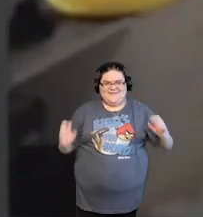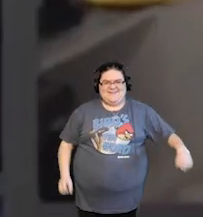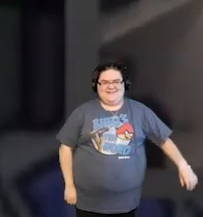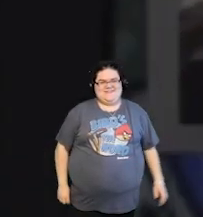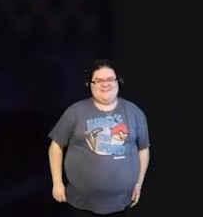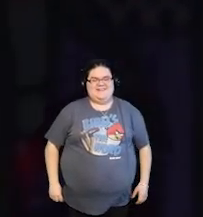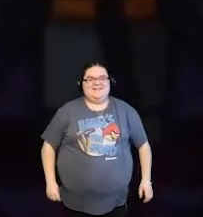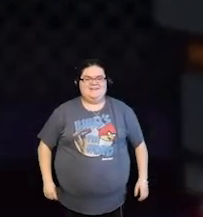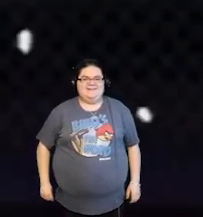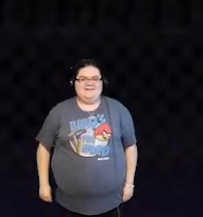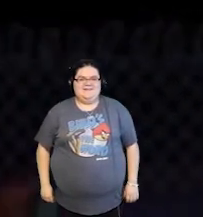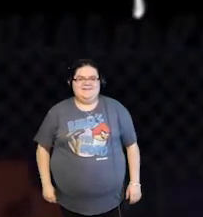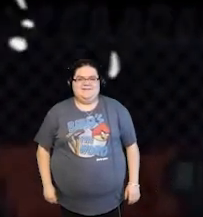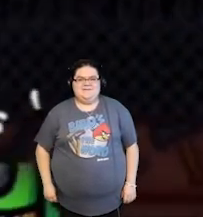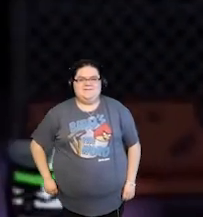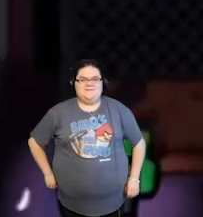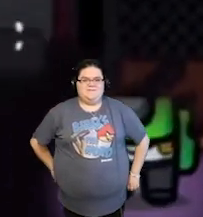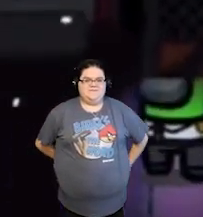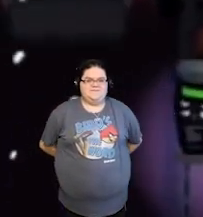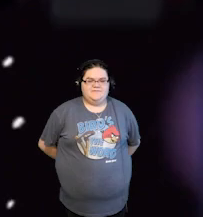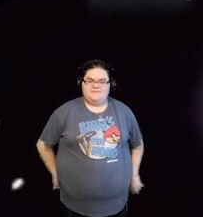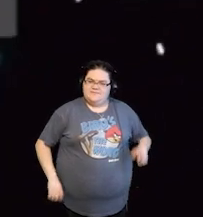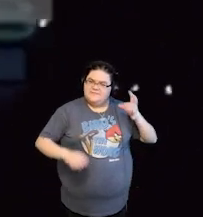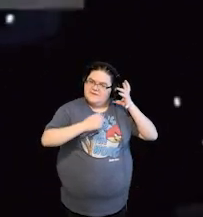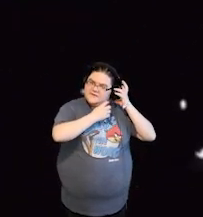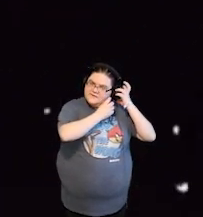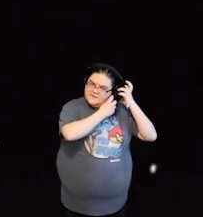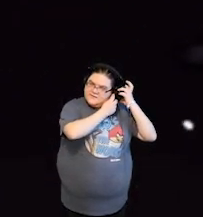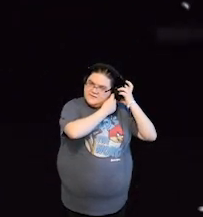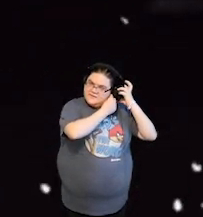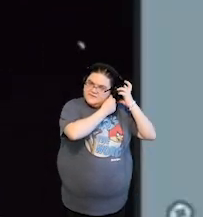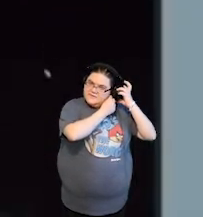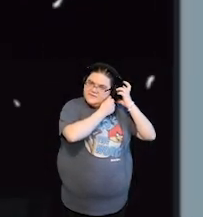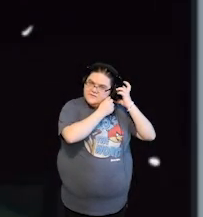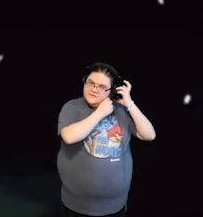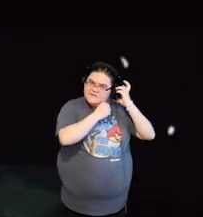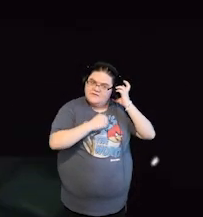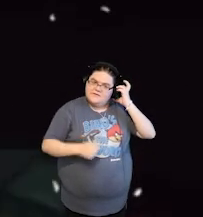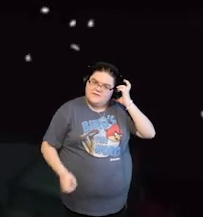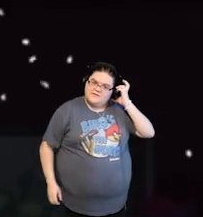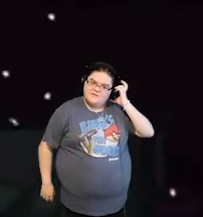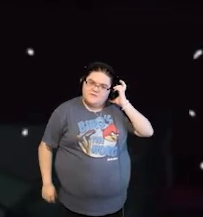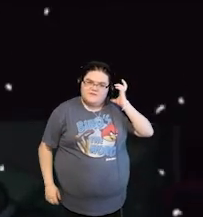I'm in production. Who's done this then? Who's trapped me in here?